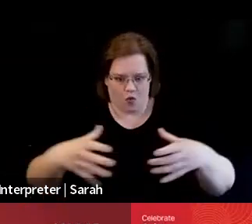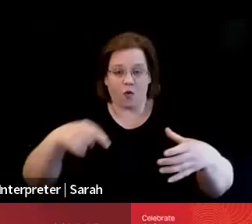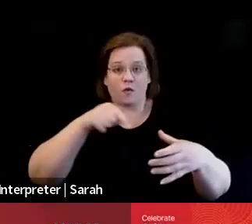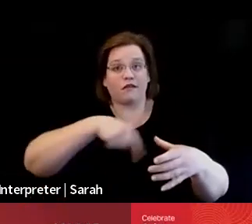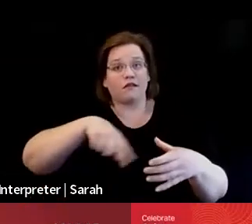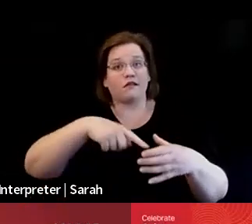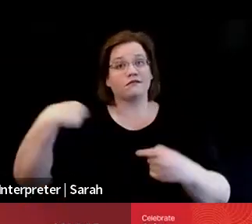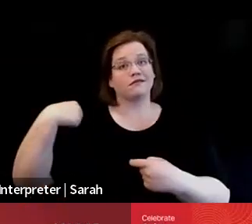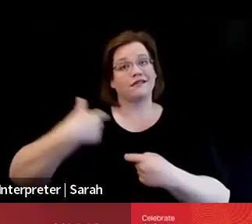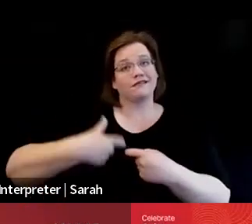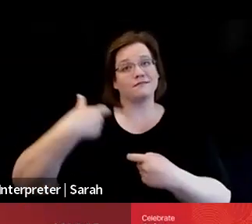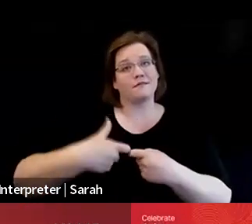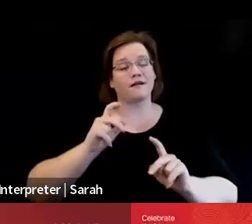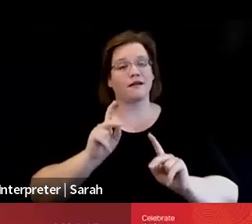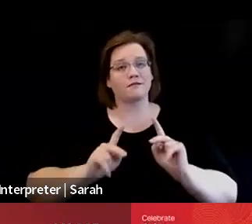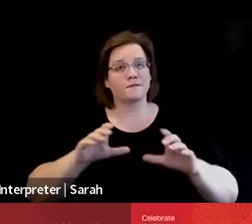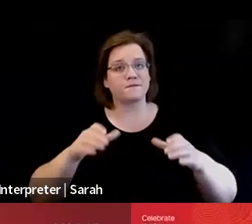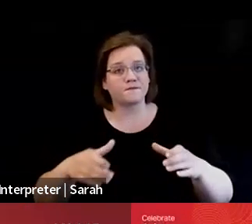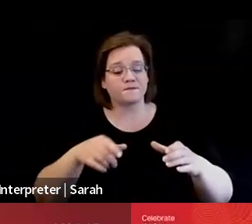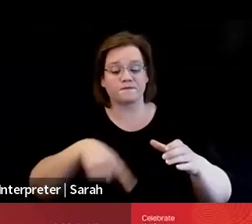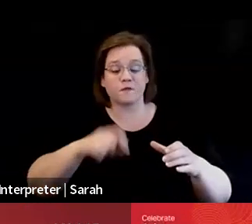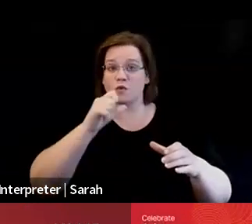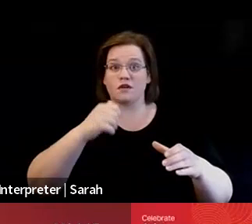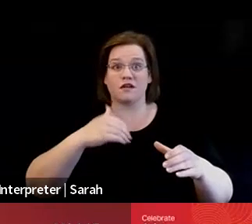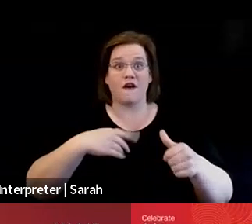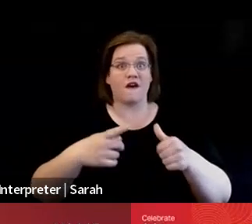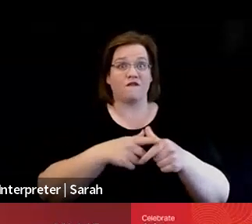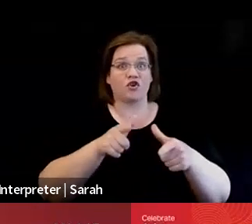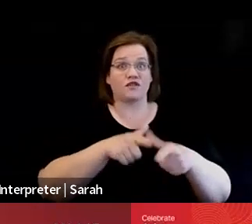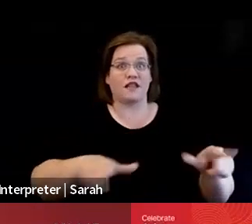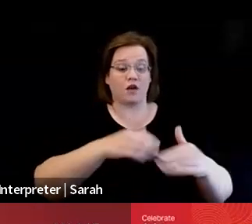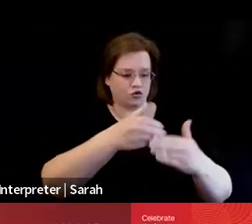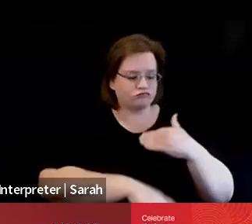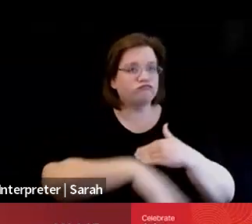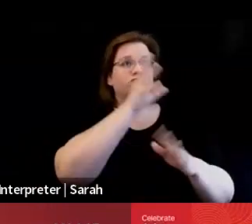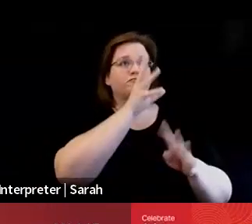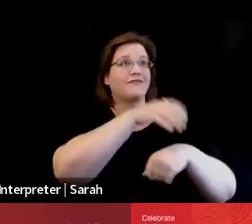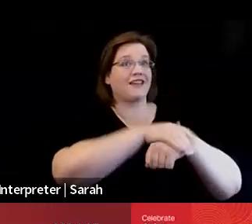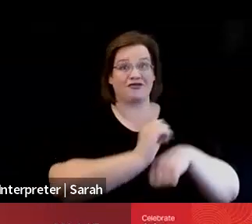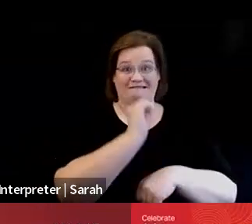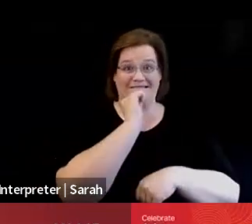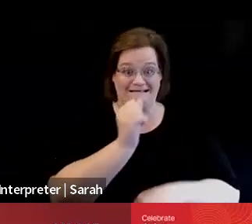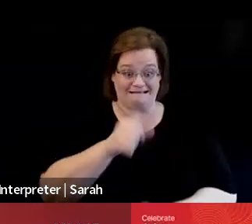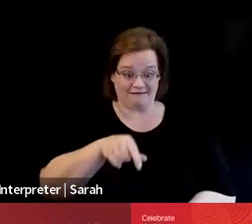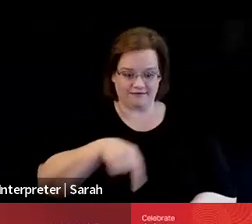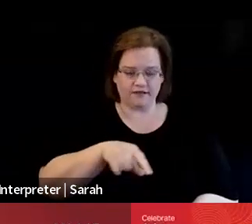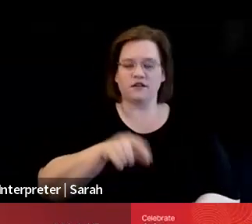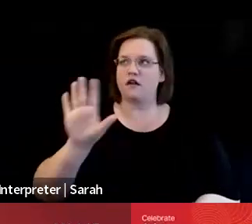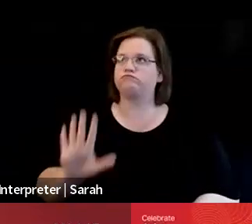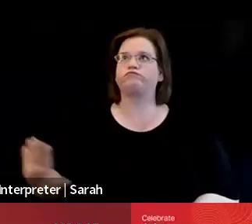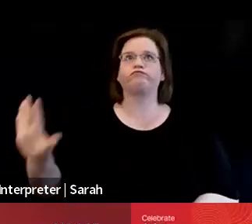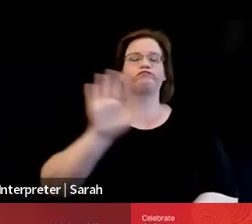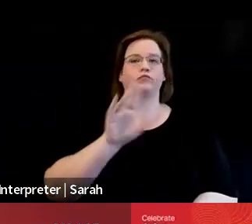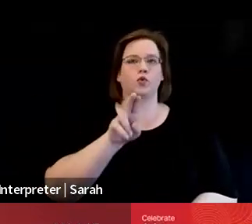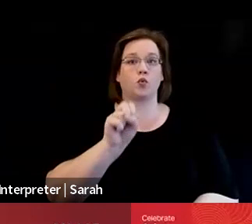population. And for individuals who don't have English as their first language, in most places across the country, they are functioning